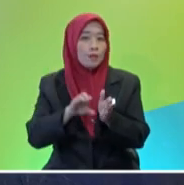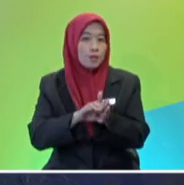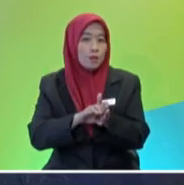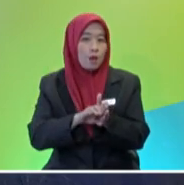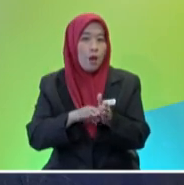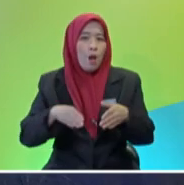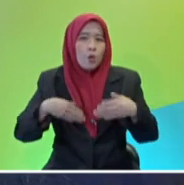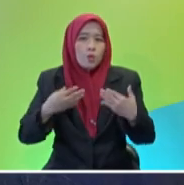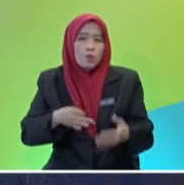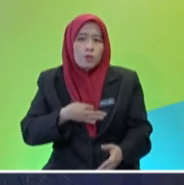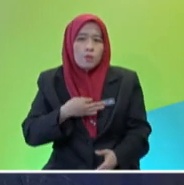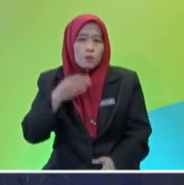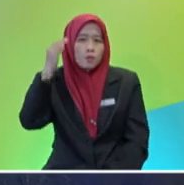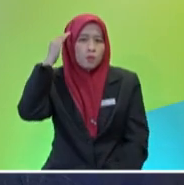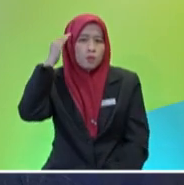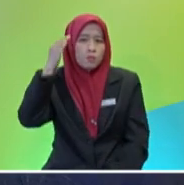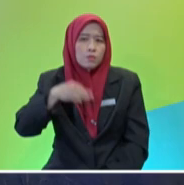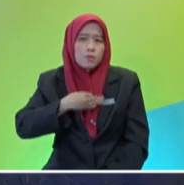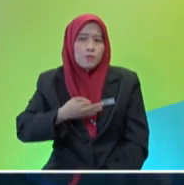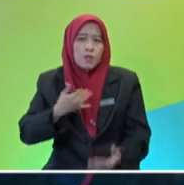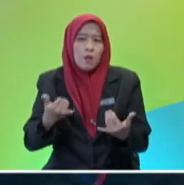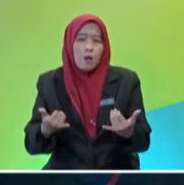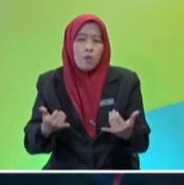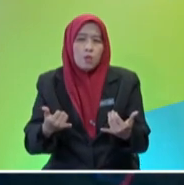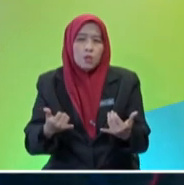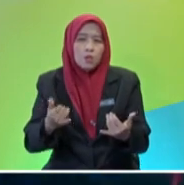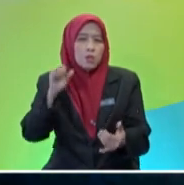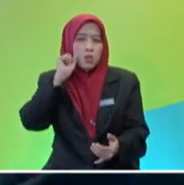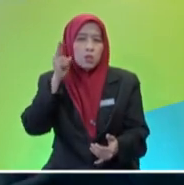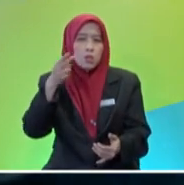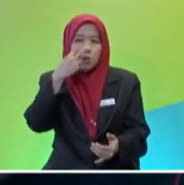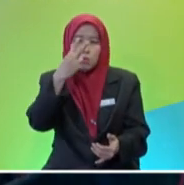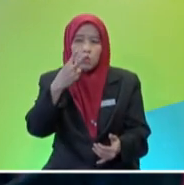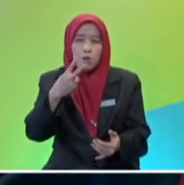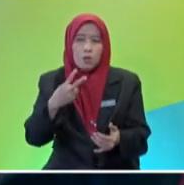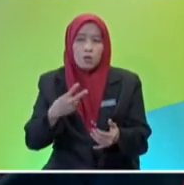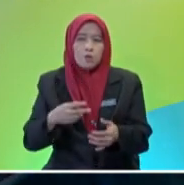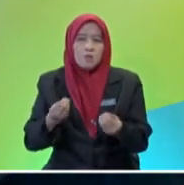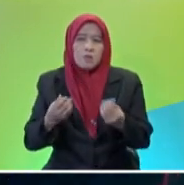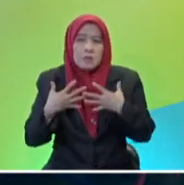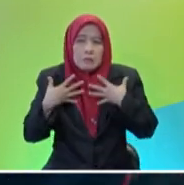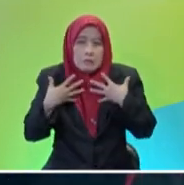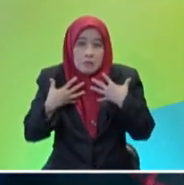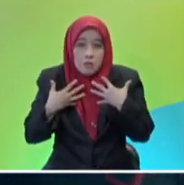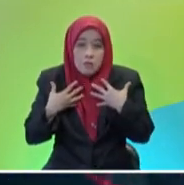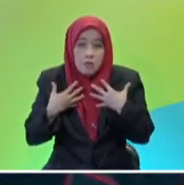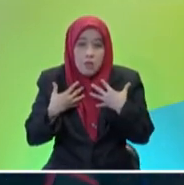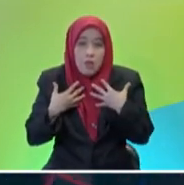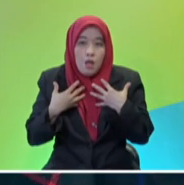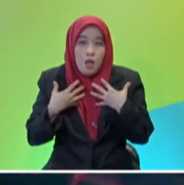How do you think she feel now? She looks a bit scared as well, teacher. Because there is